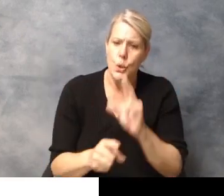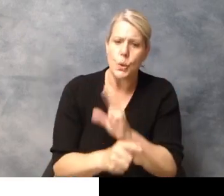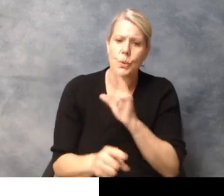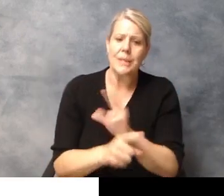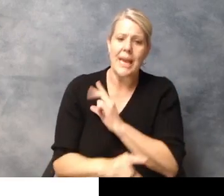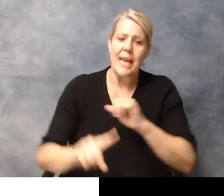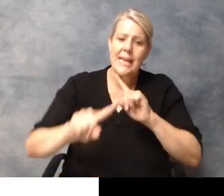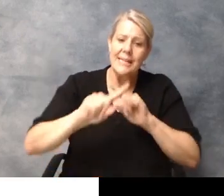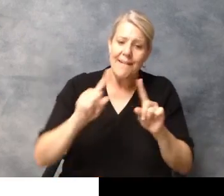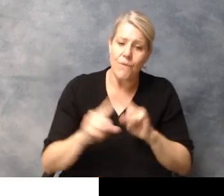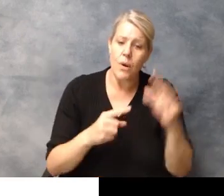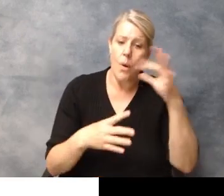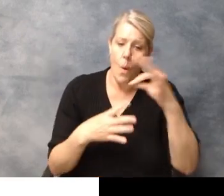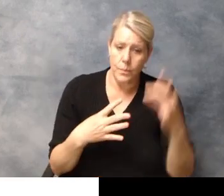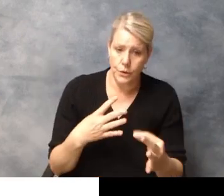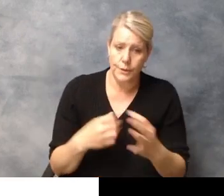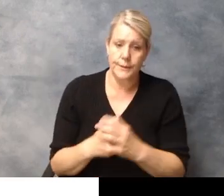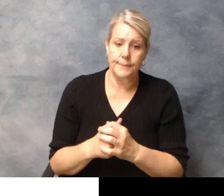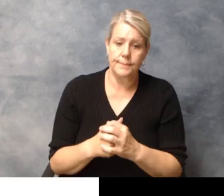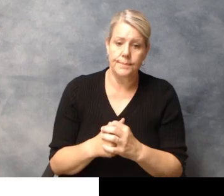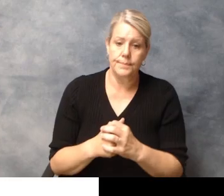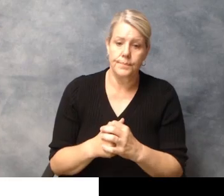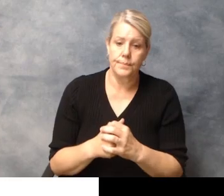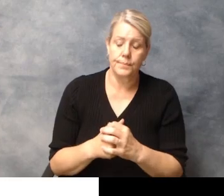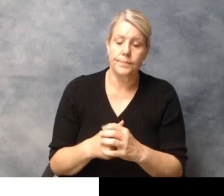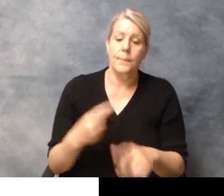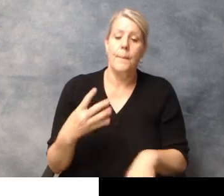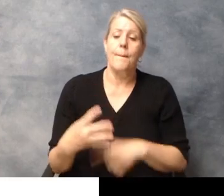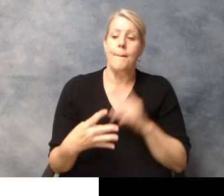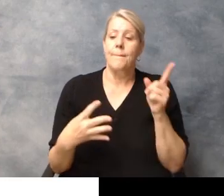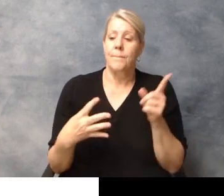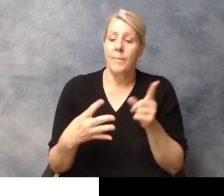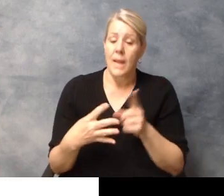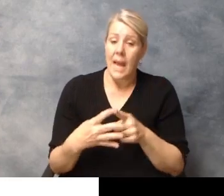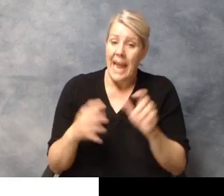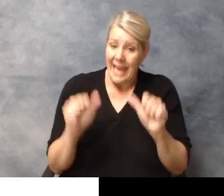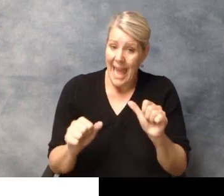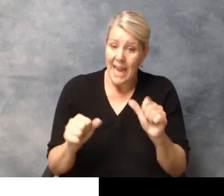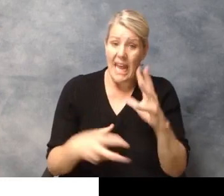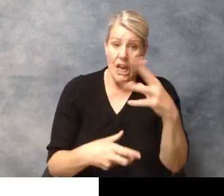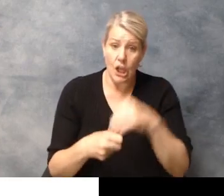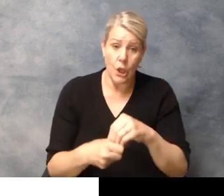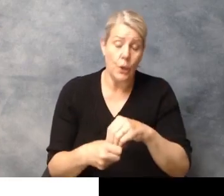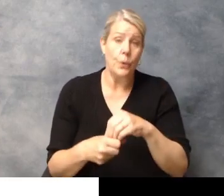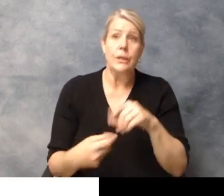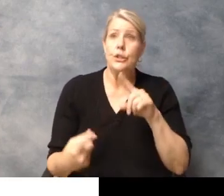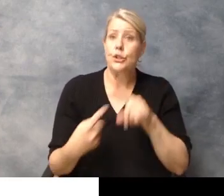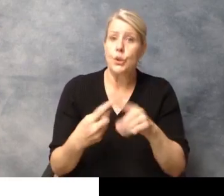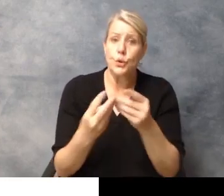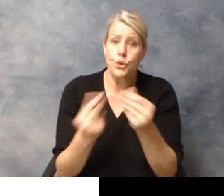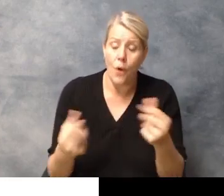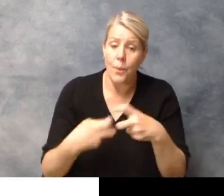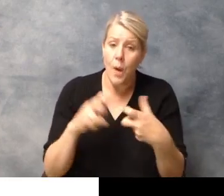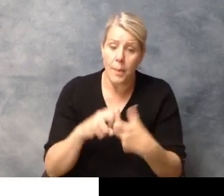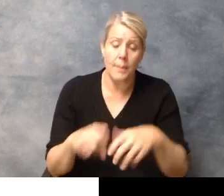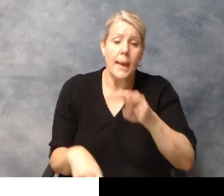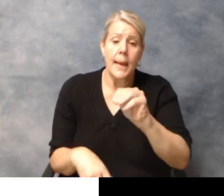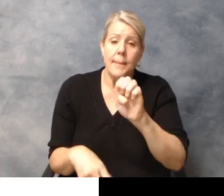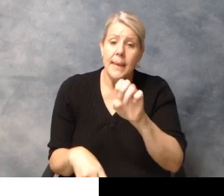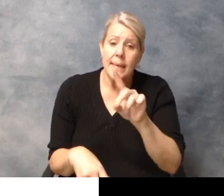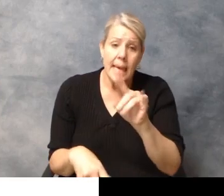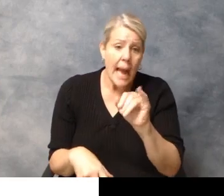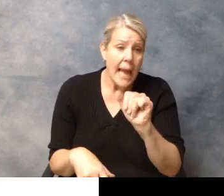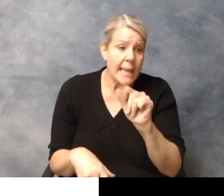resolution options. These options include mediation, formal written complaints, and due process